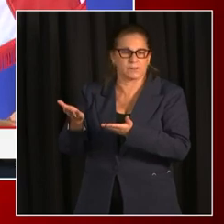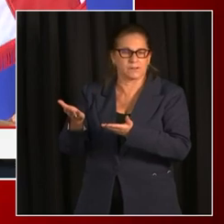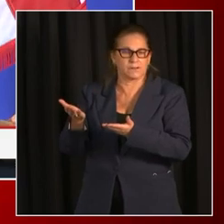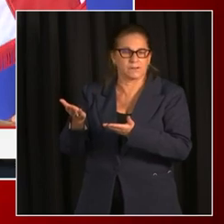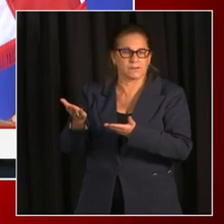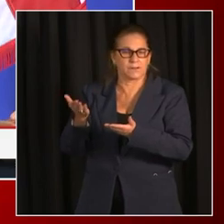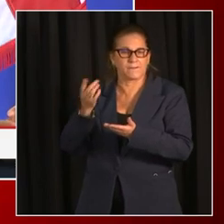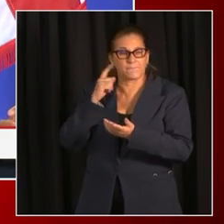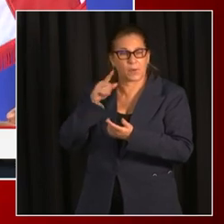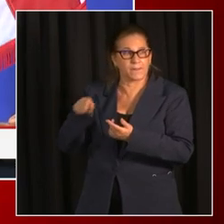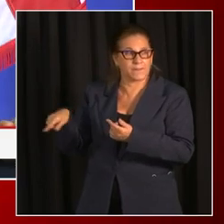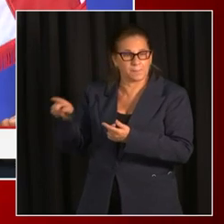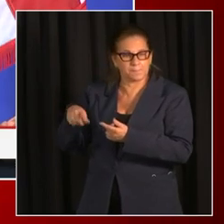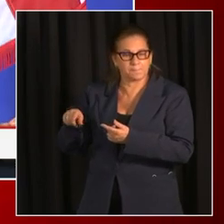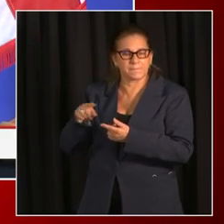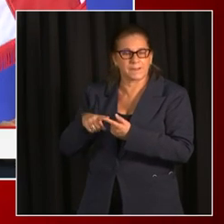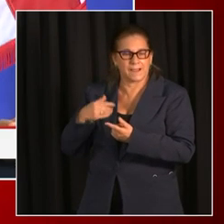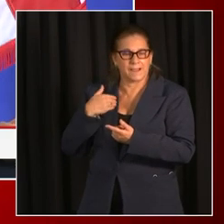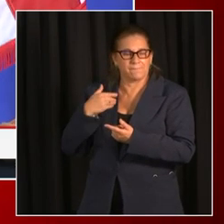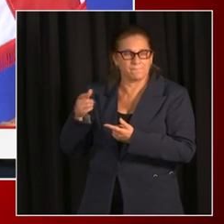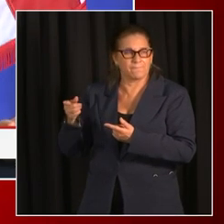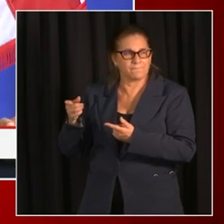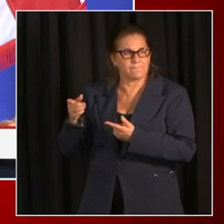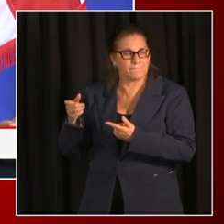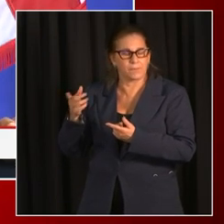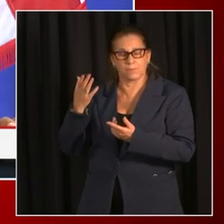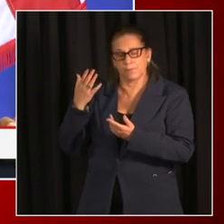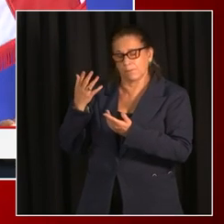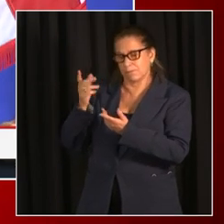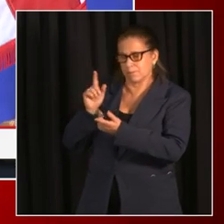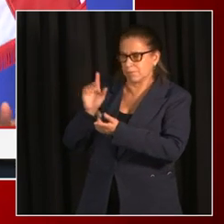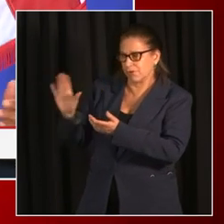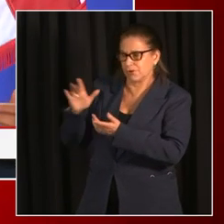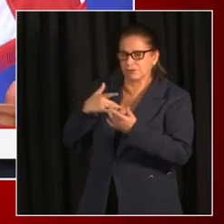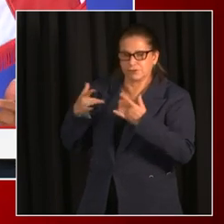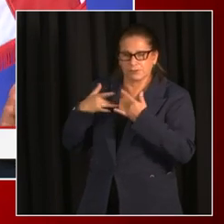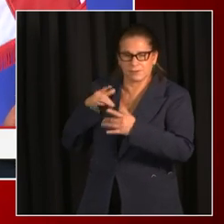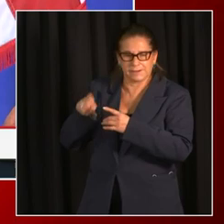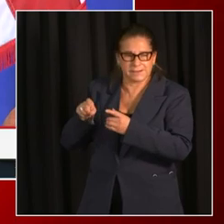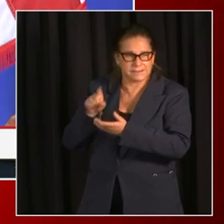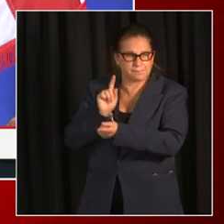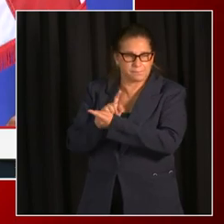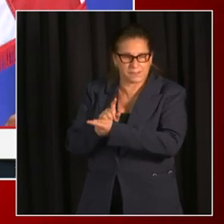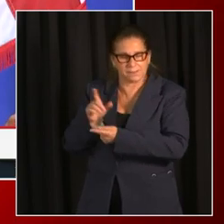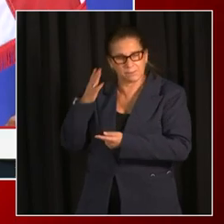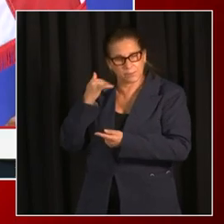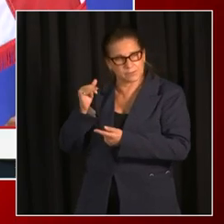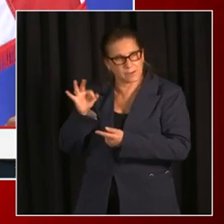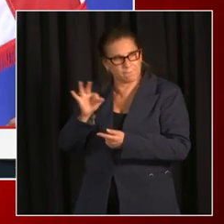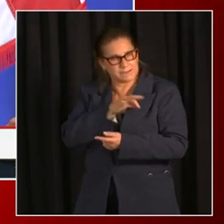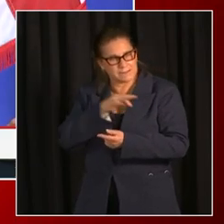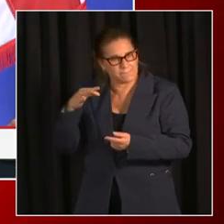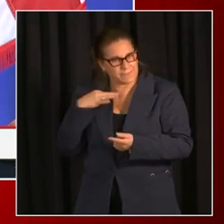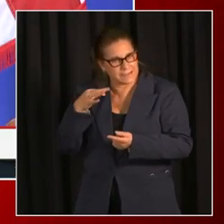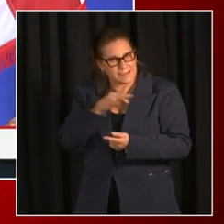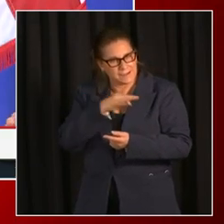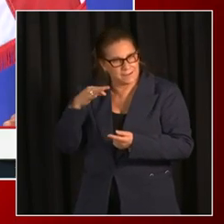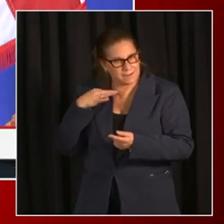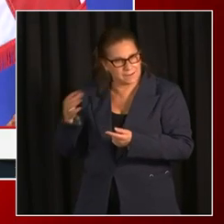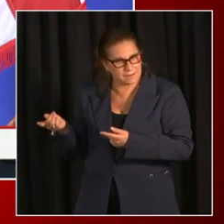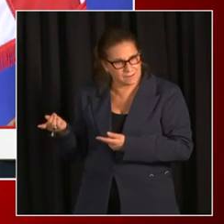eliminate for them their concern about staffing. And I'm going to review, they posted a list of